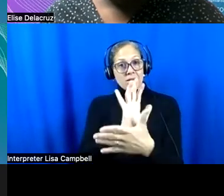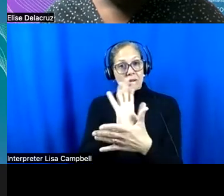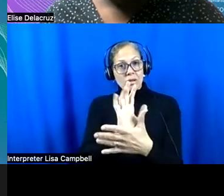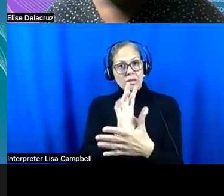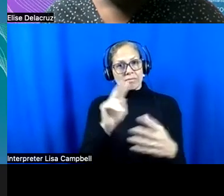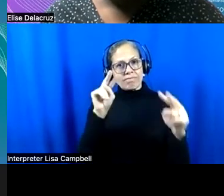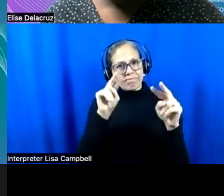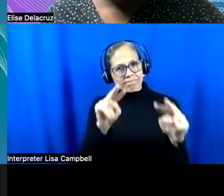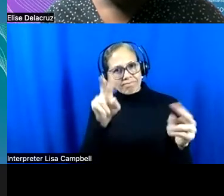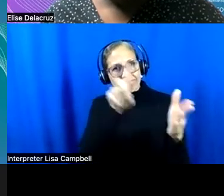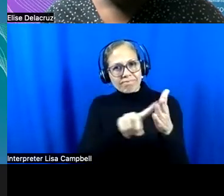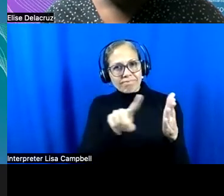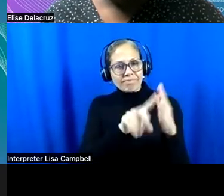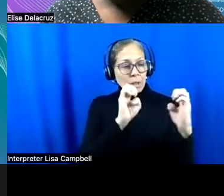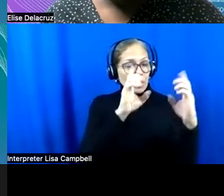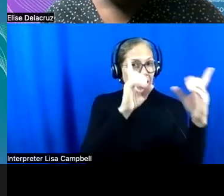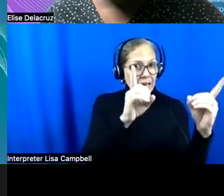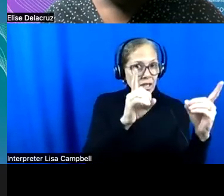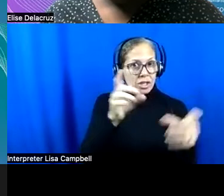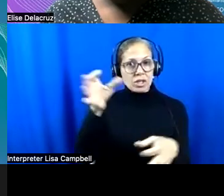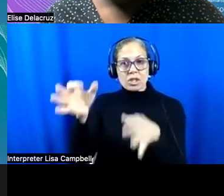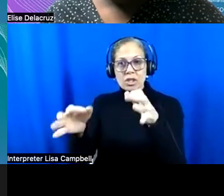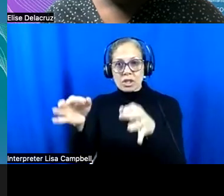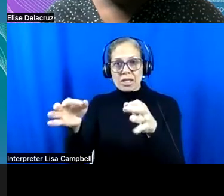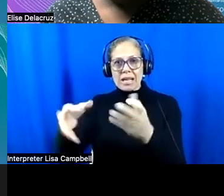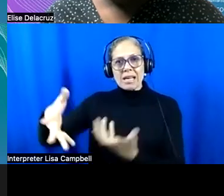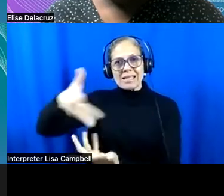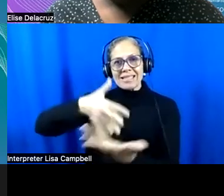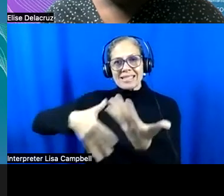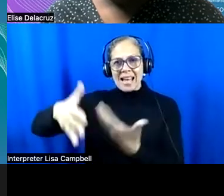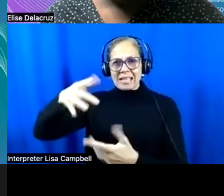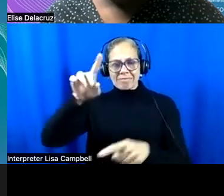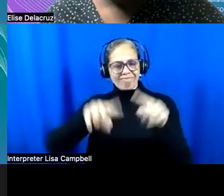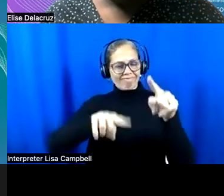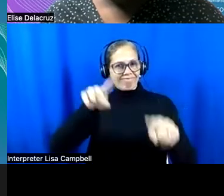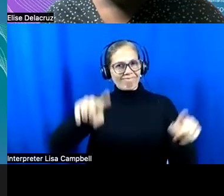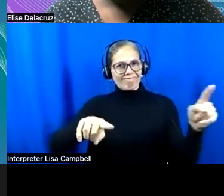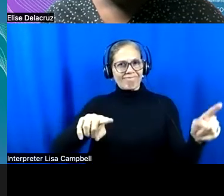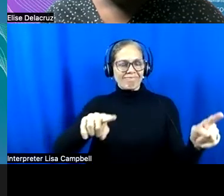educational, judicial, and society disparities facing Black girls.